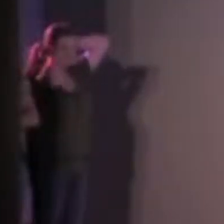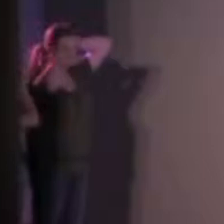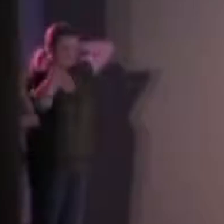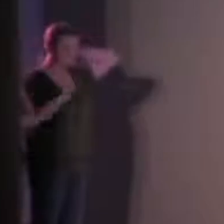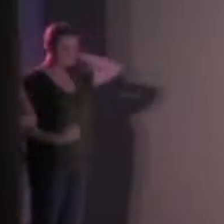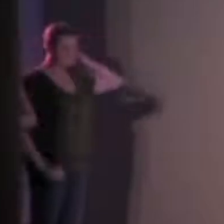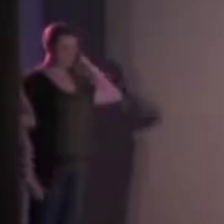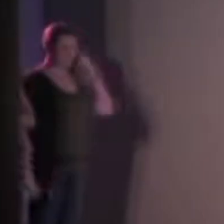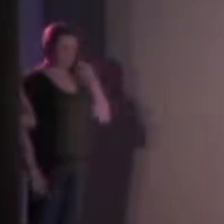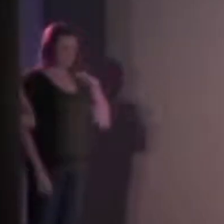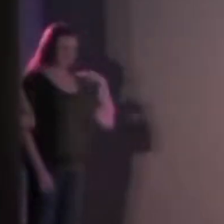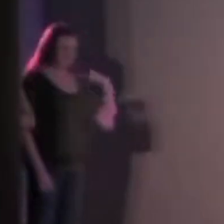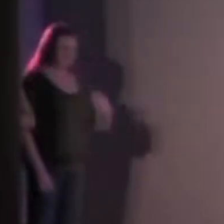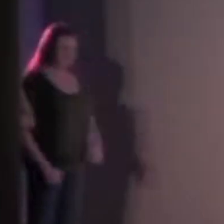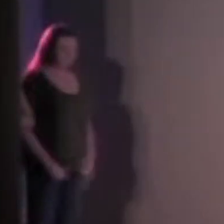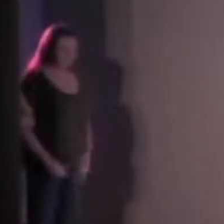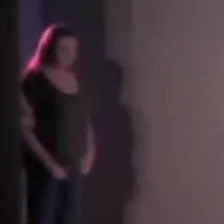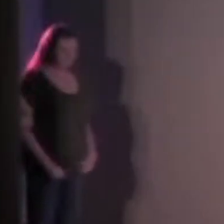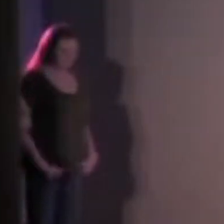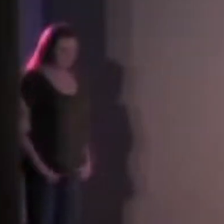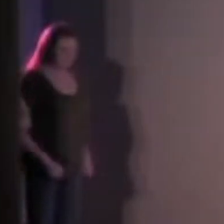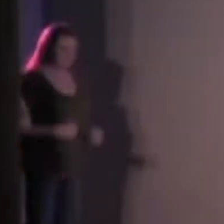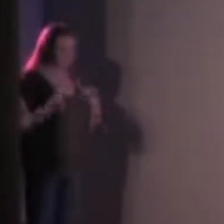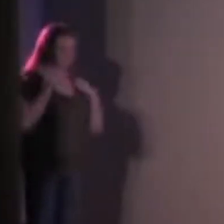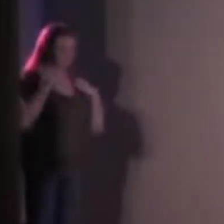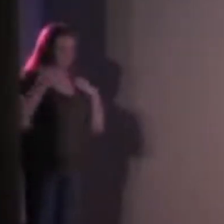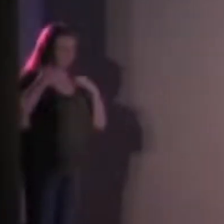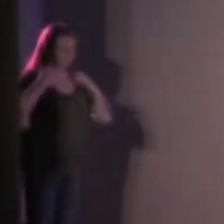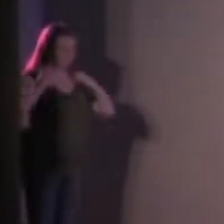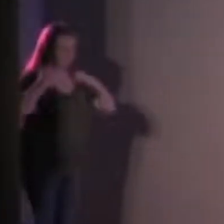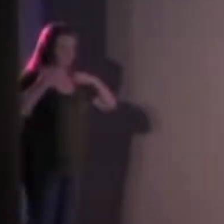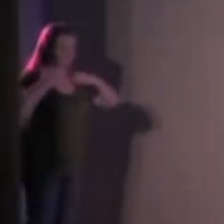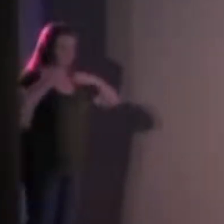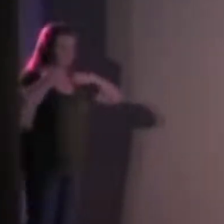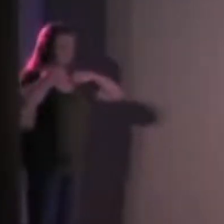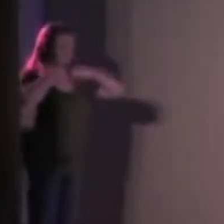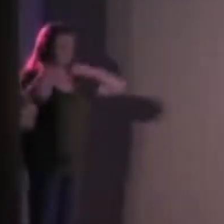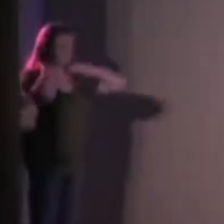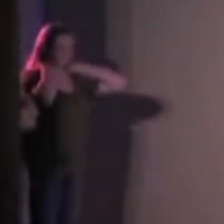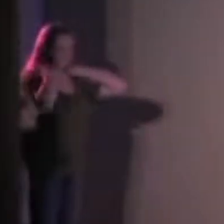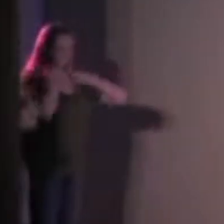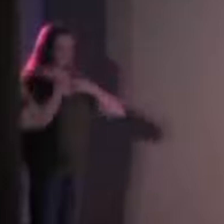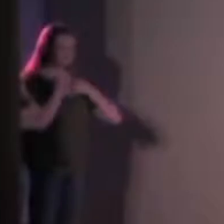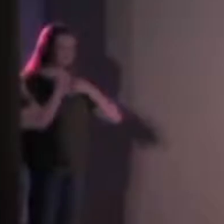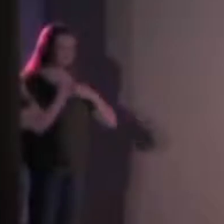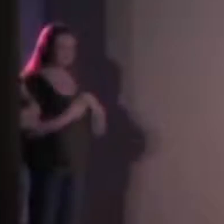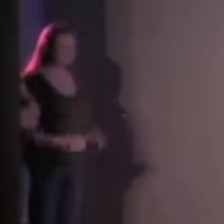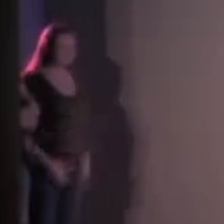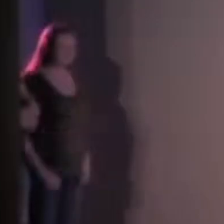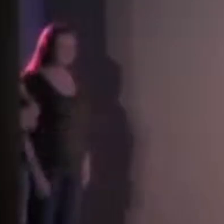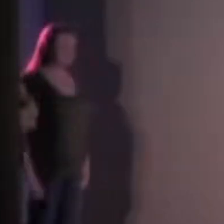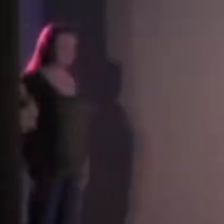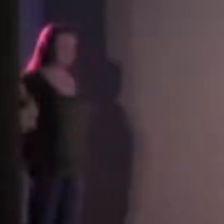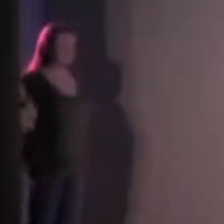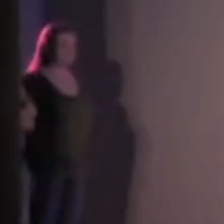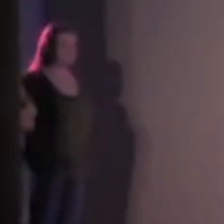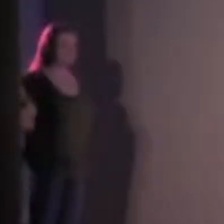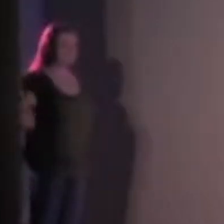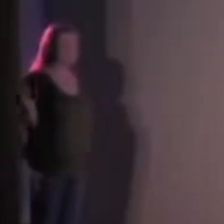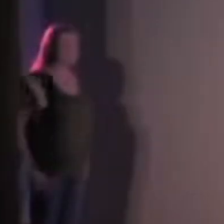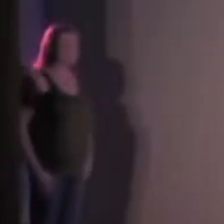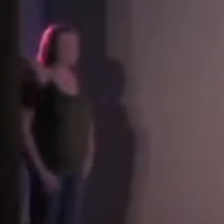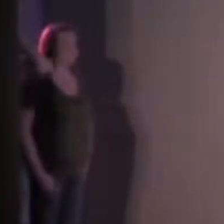I'm planning on being rid of this world shortly. Oh my god. Then I'm gonna do myself in. I am working myself into quite a tizzy